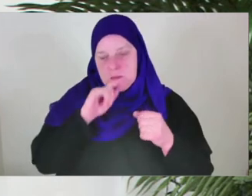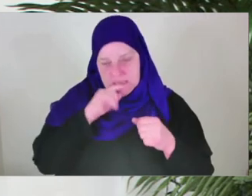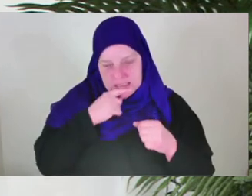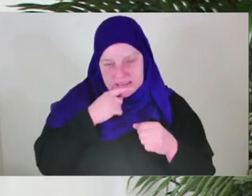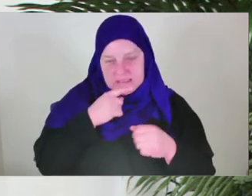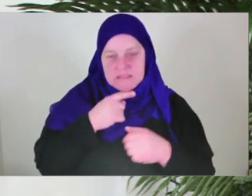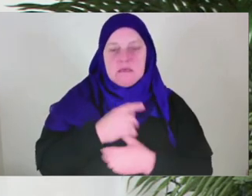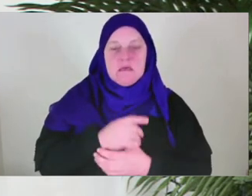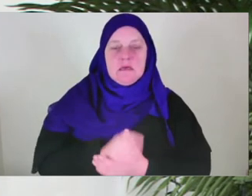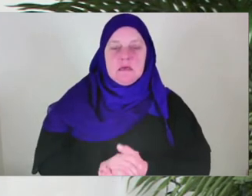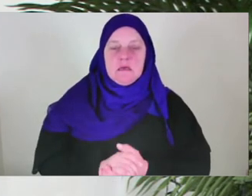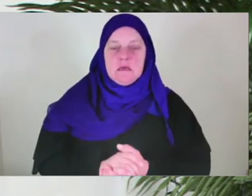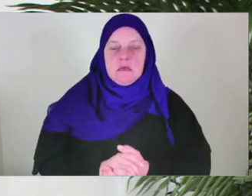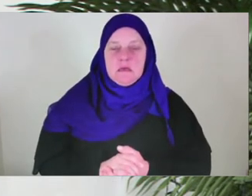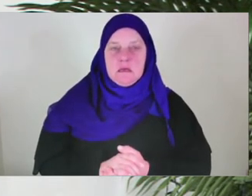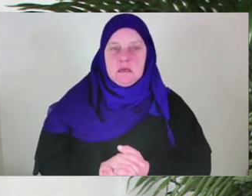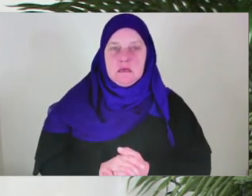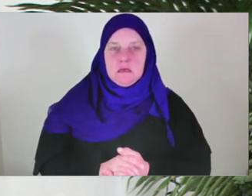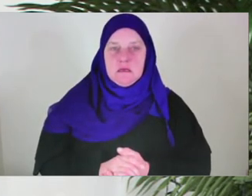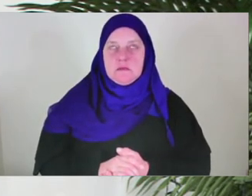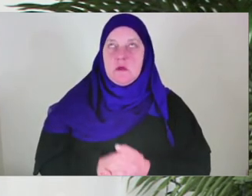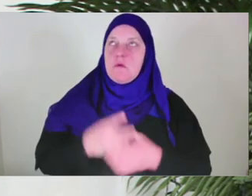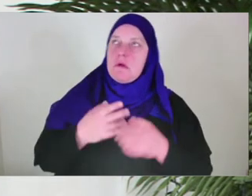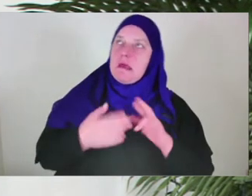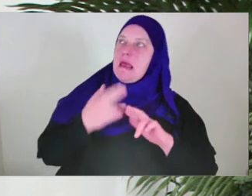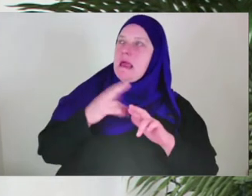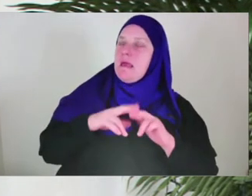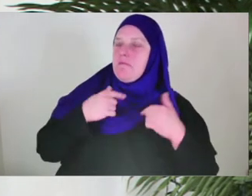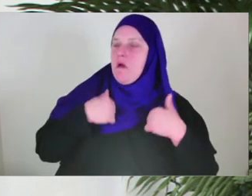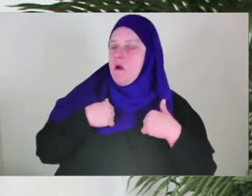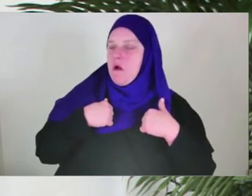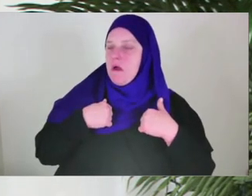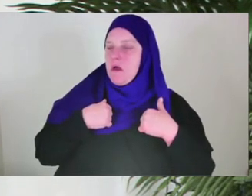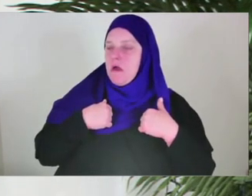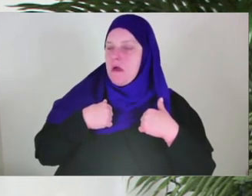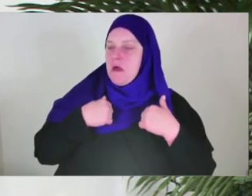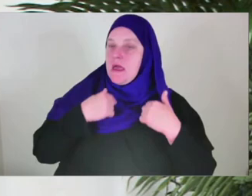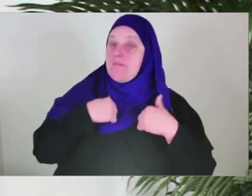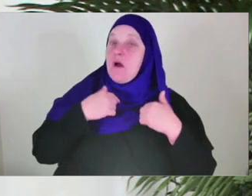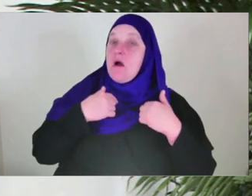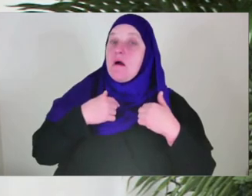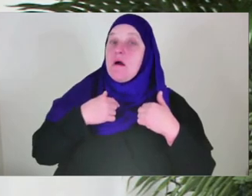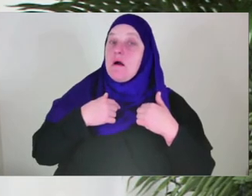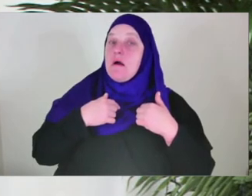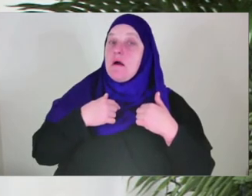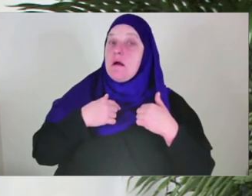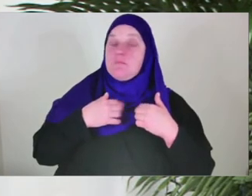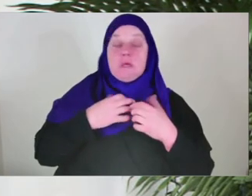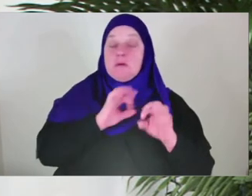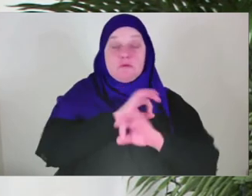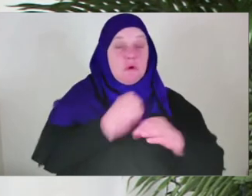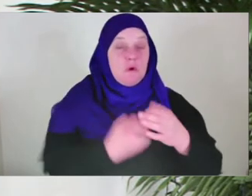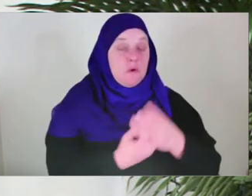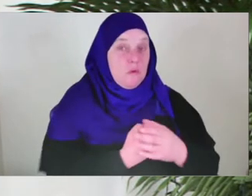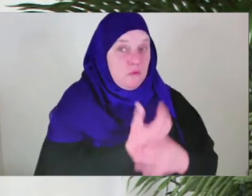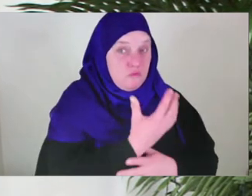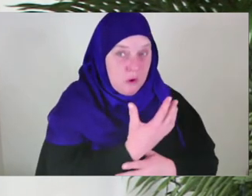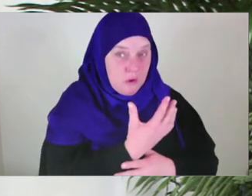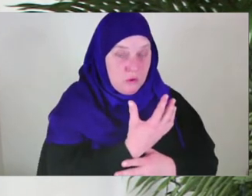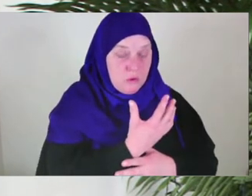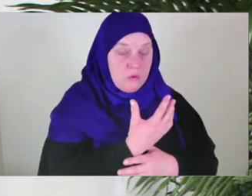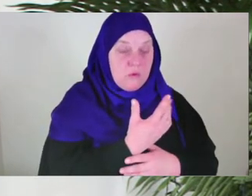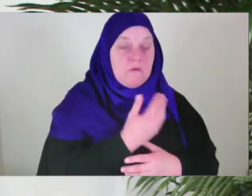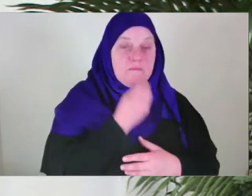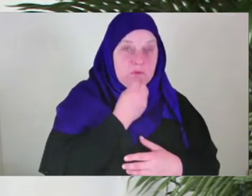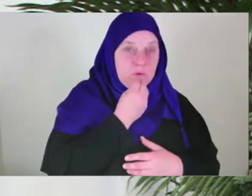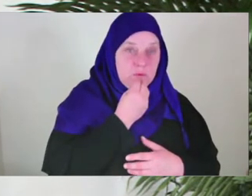if for example, I am trading in commodities, which is quite regular these days, that I'm not buying